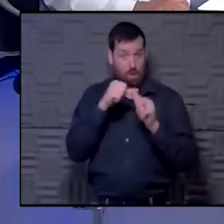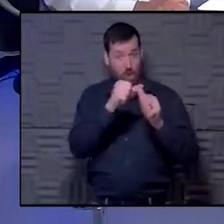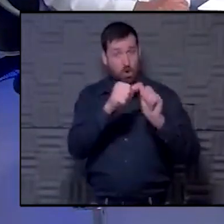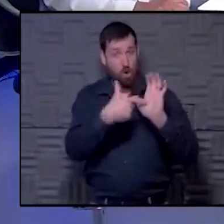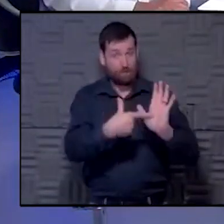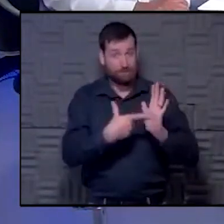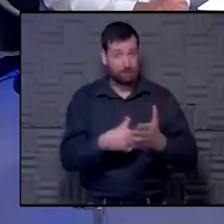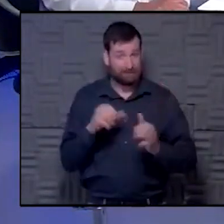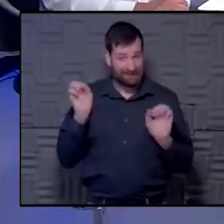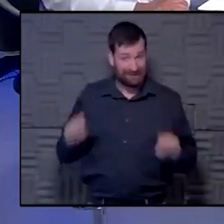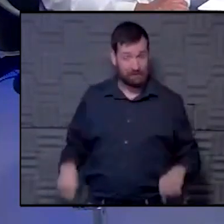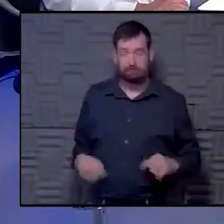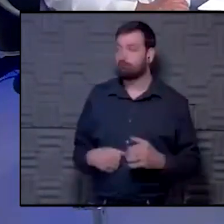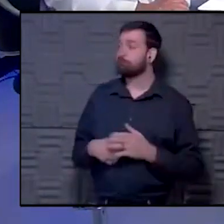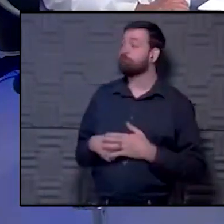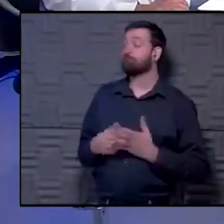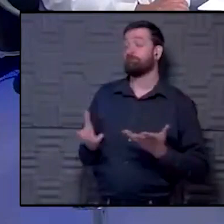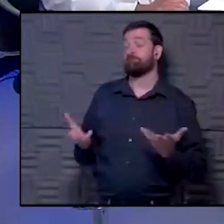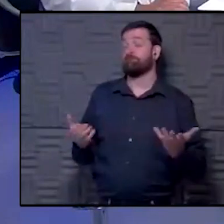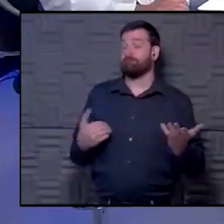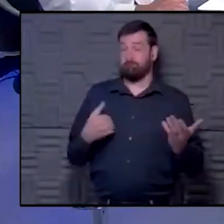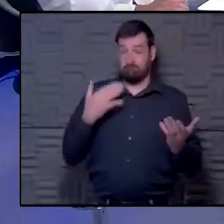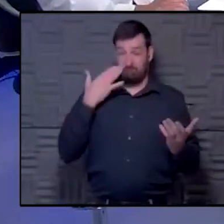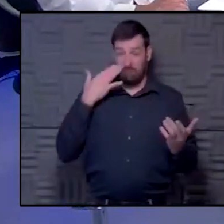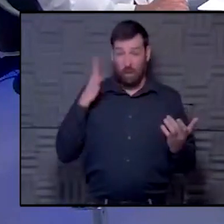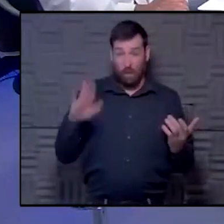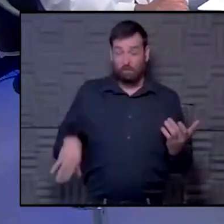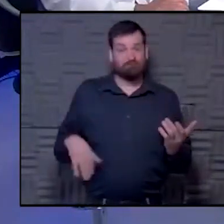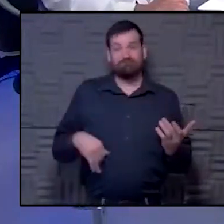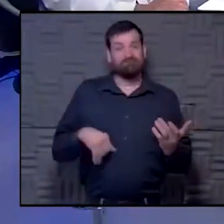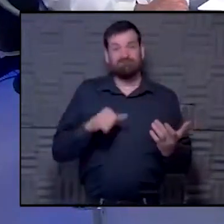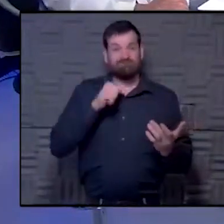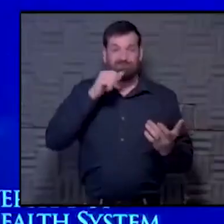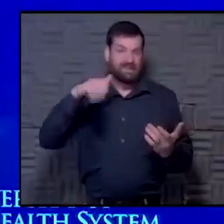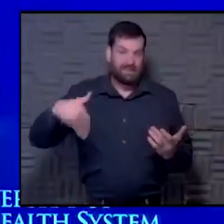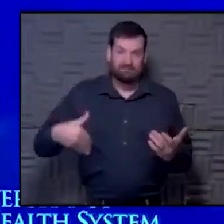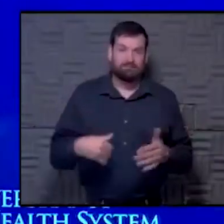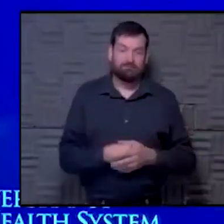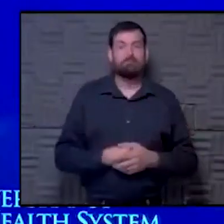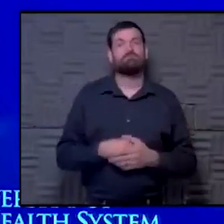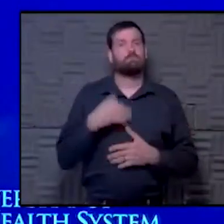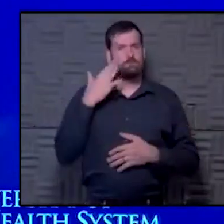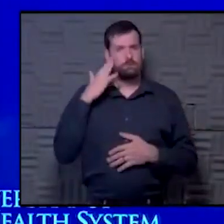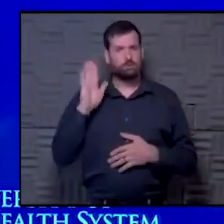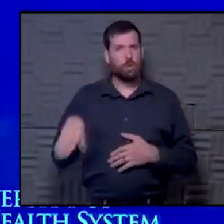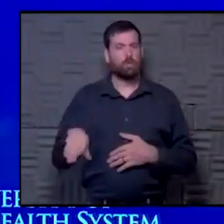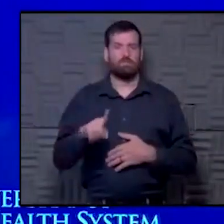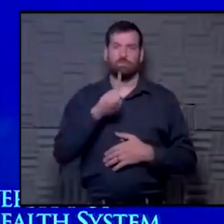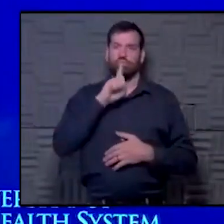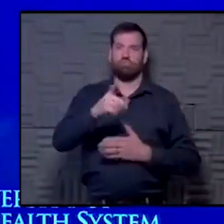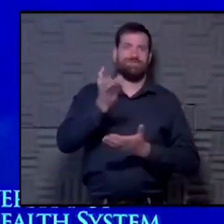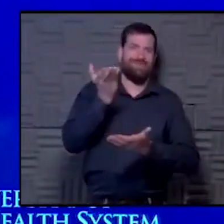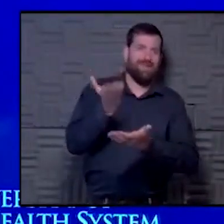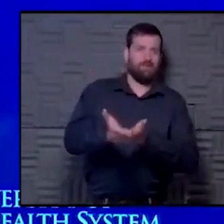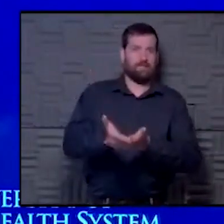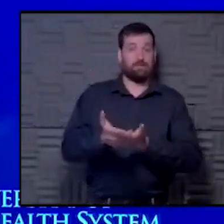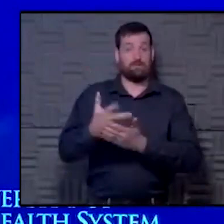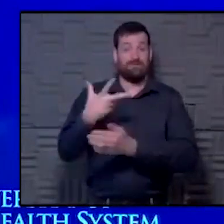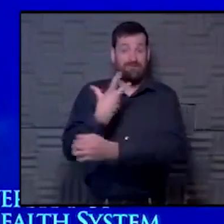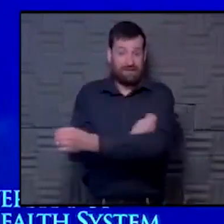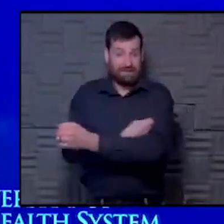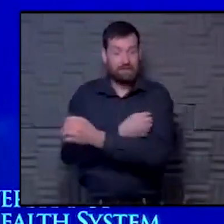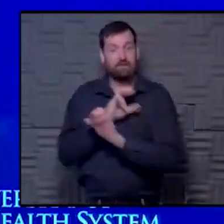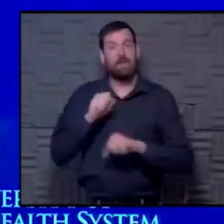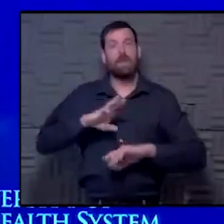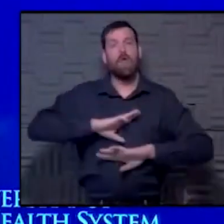that's a great question. I don't know for sure that we don't know know. the answer to that question, Hawkeye. What we do know is there's some early evidence that suggests vaccination can help